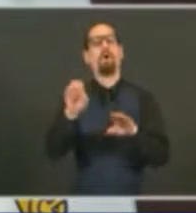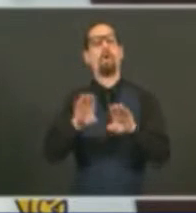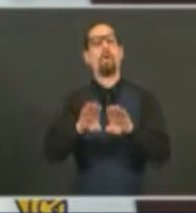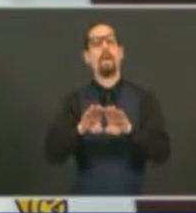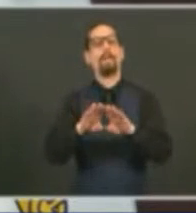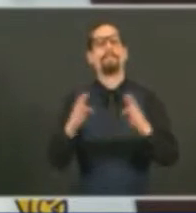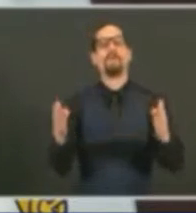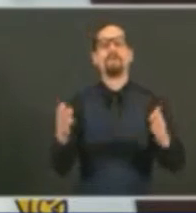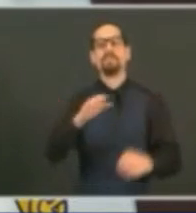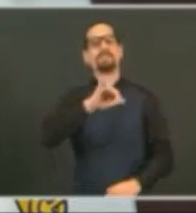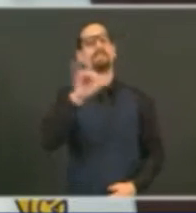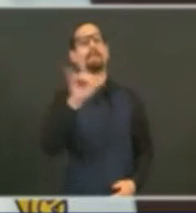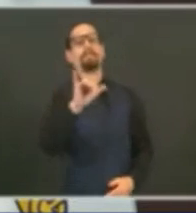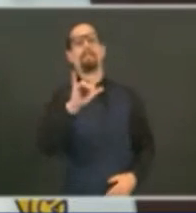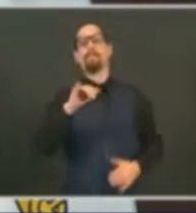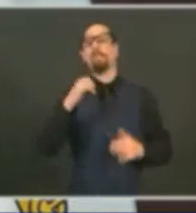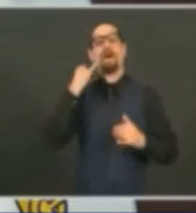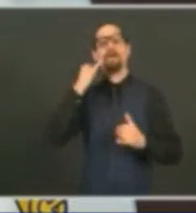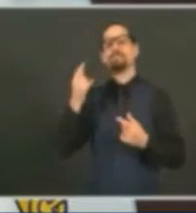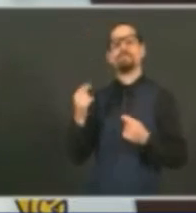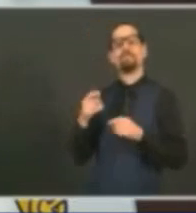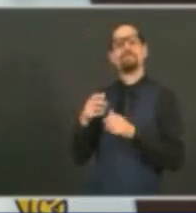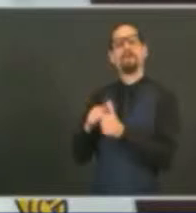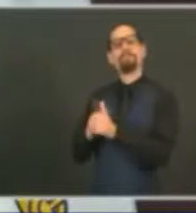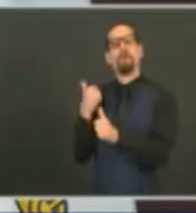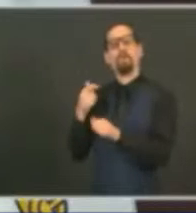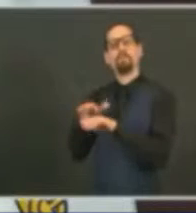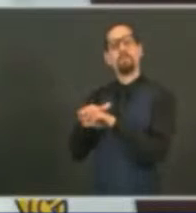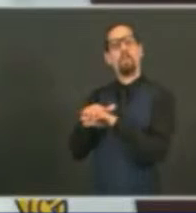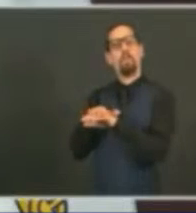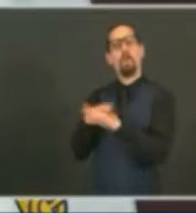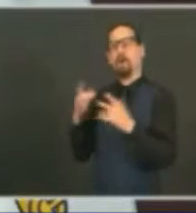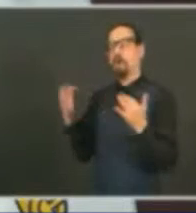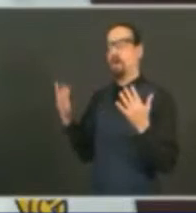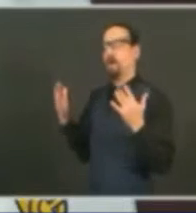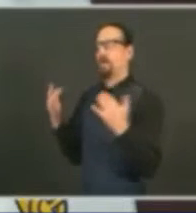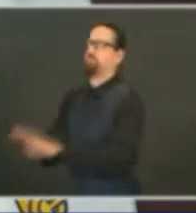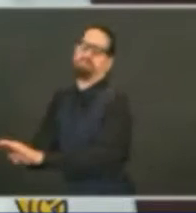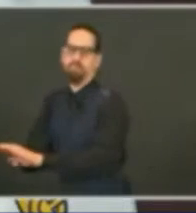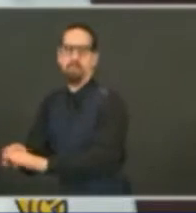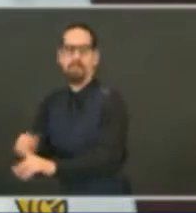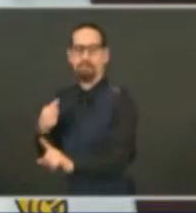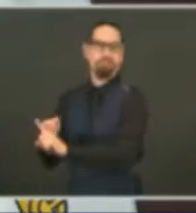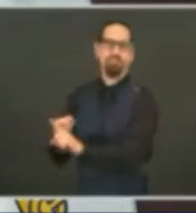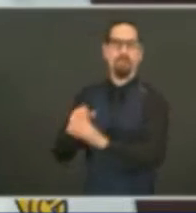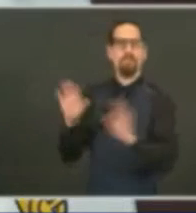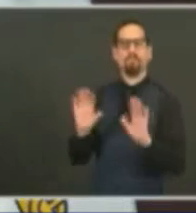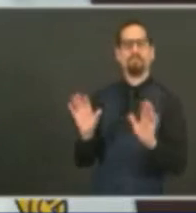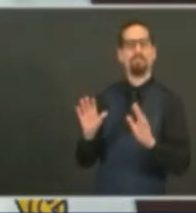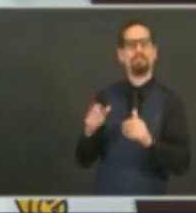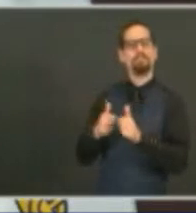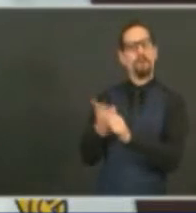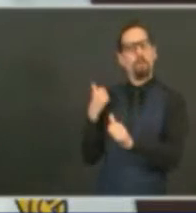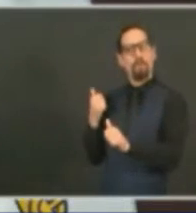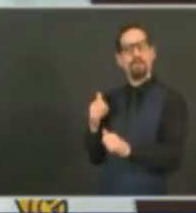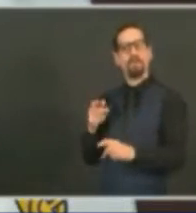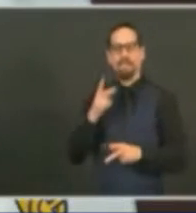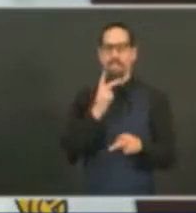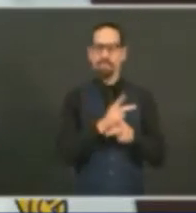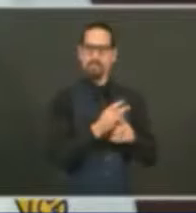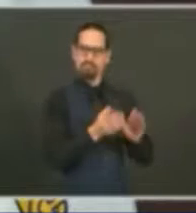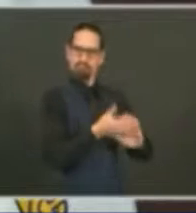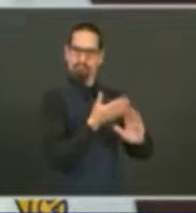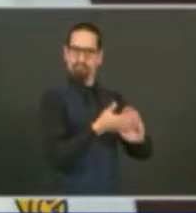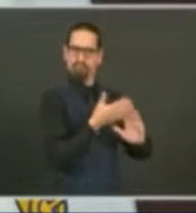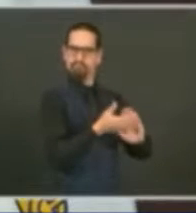full-on shutdown while balancing the key components of commerce and the economy and overall public health that we know are